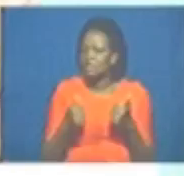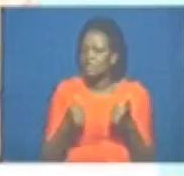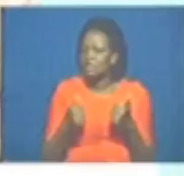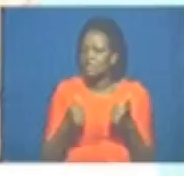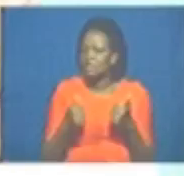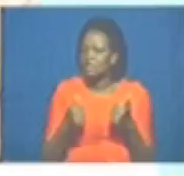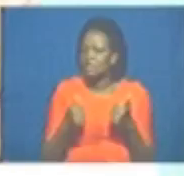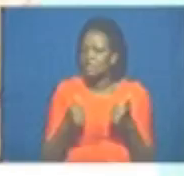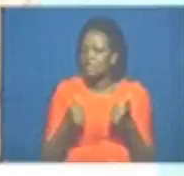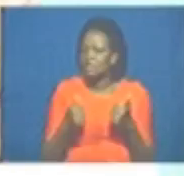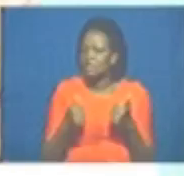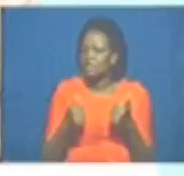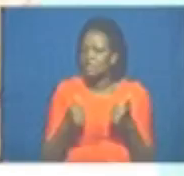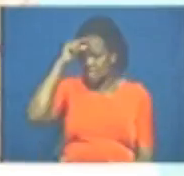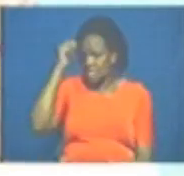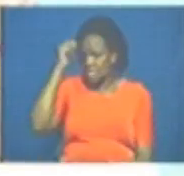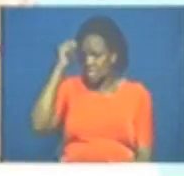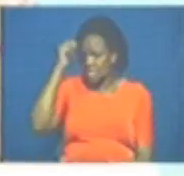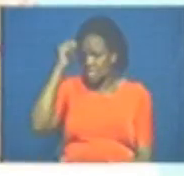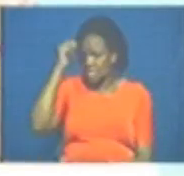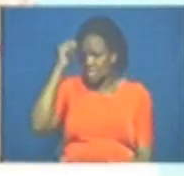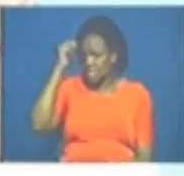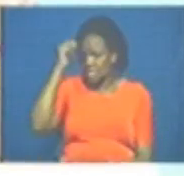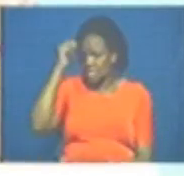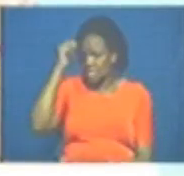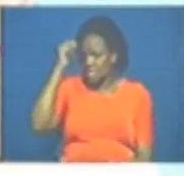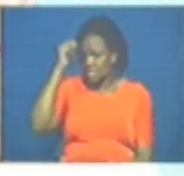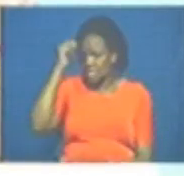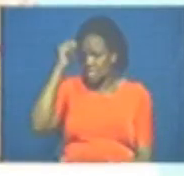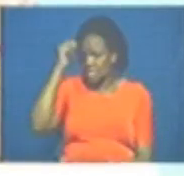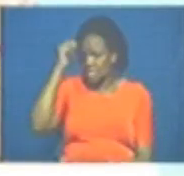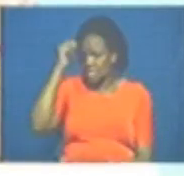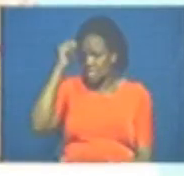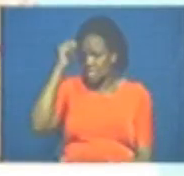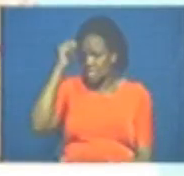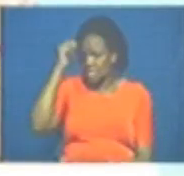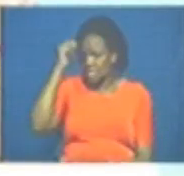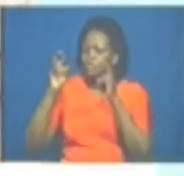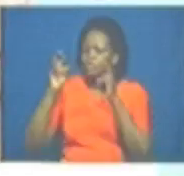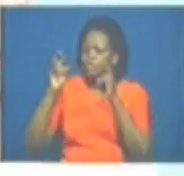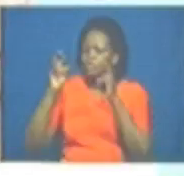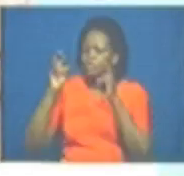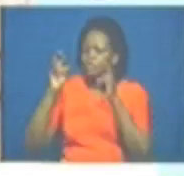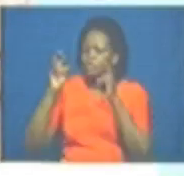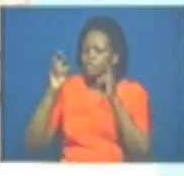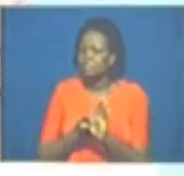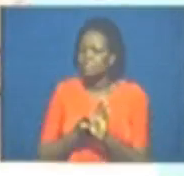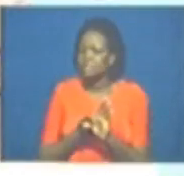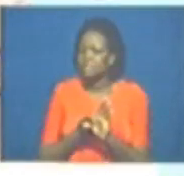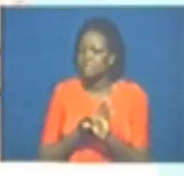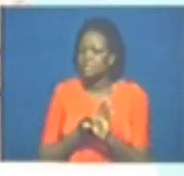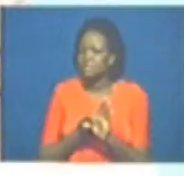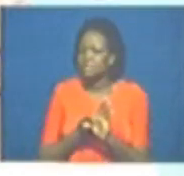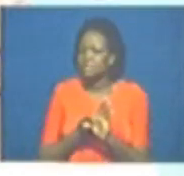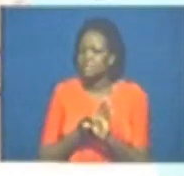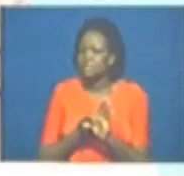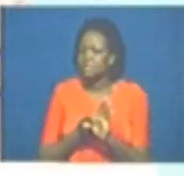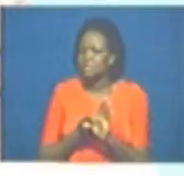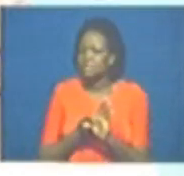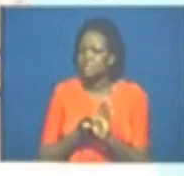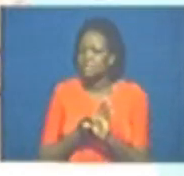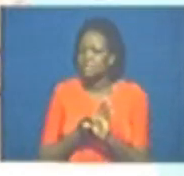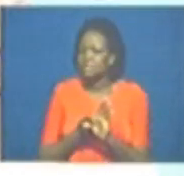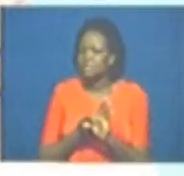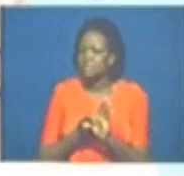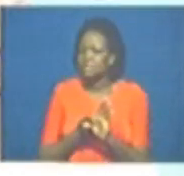national government functions. But you know, there are issues of public participation. When you are